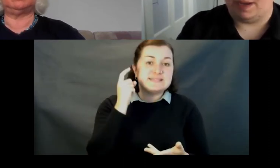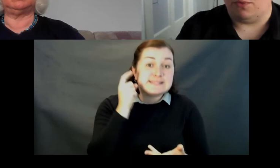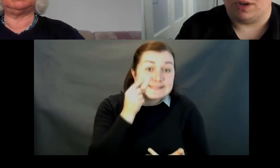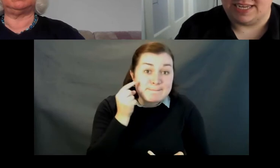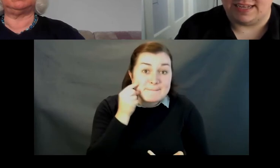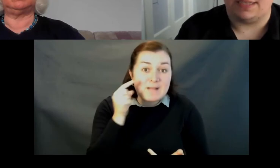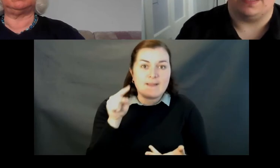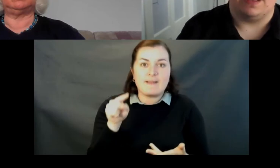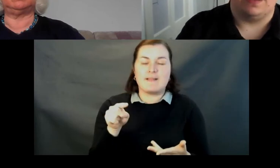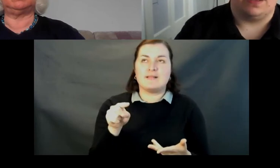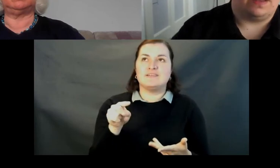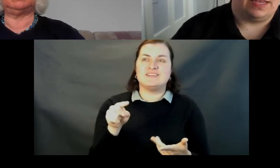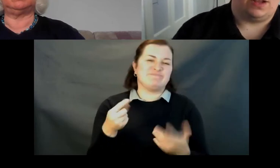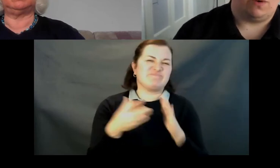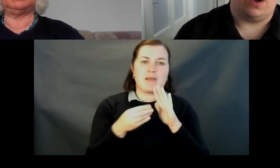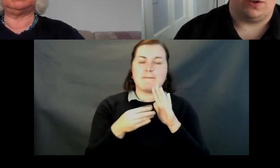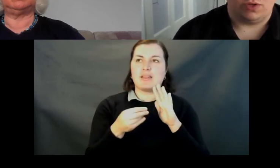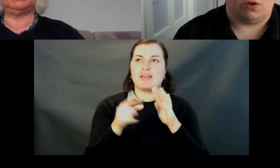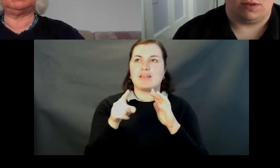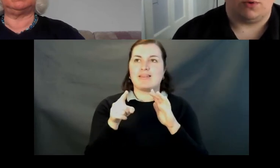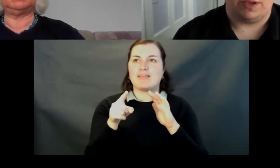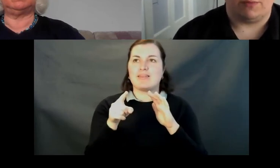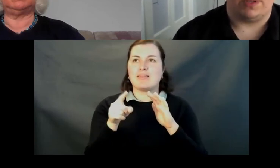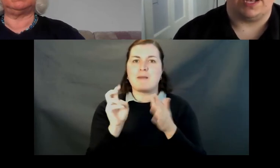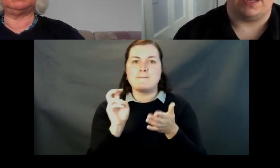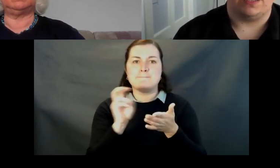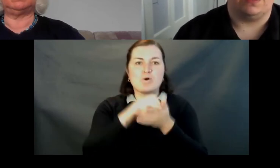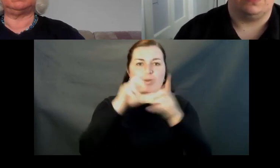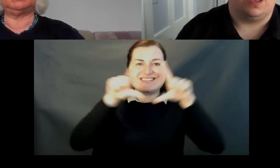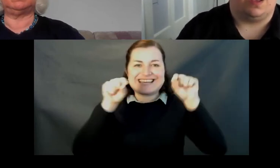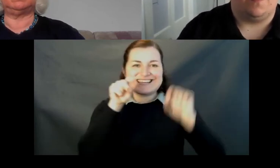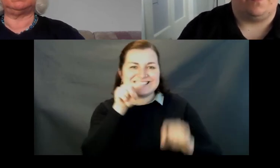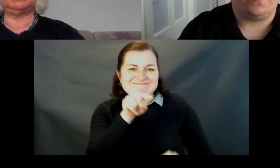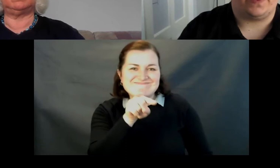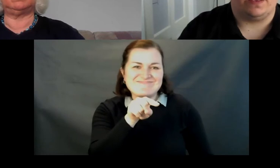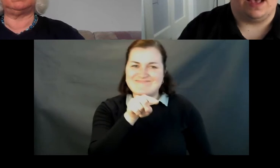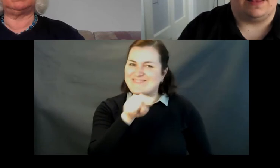try and say book tickets, that there's no hurdles along the booking process.